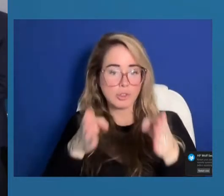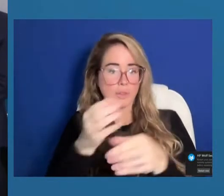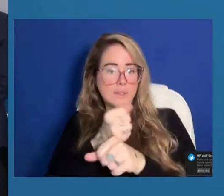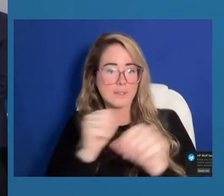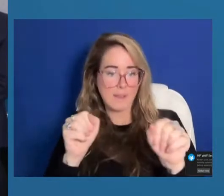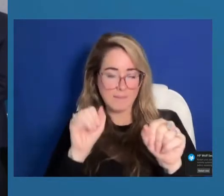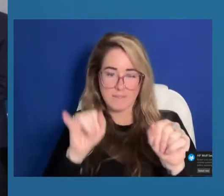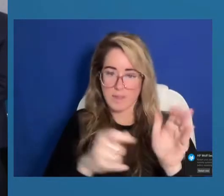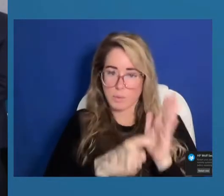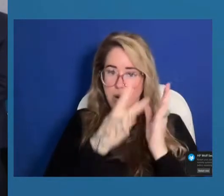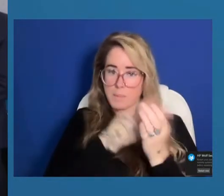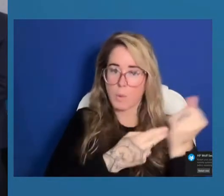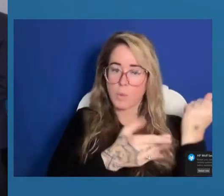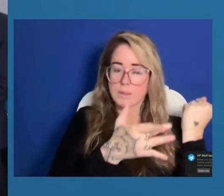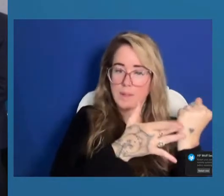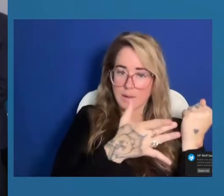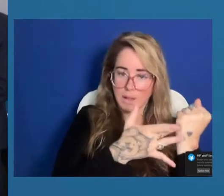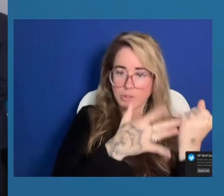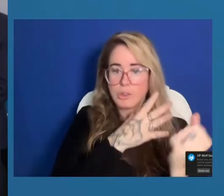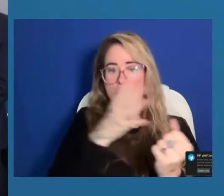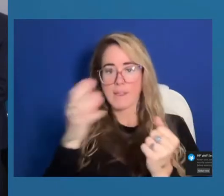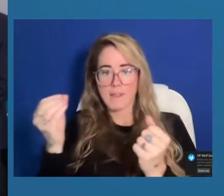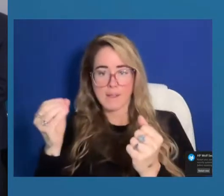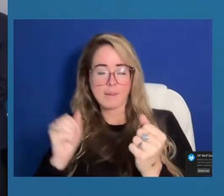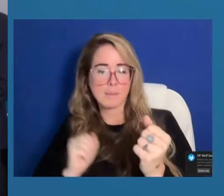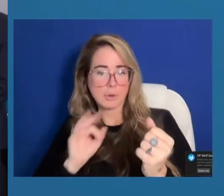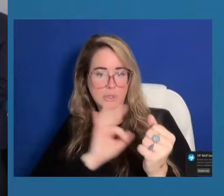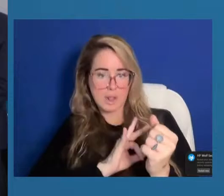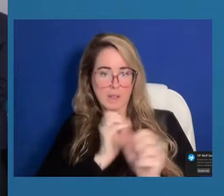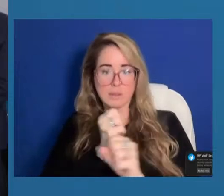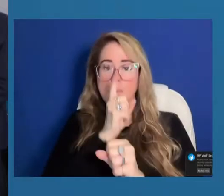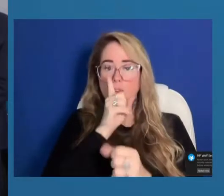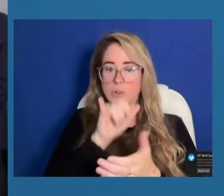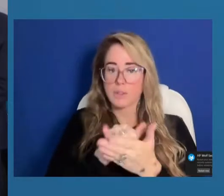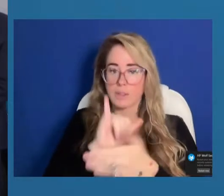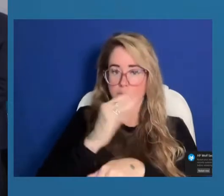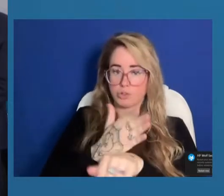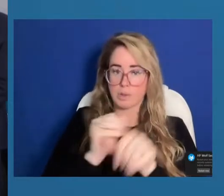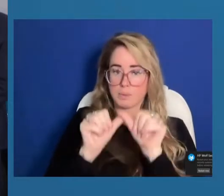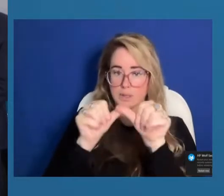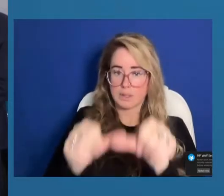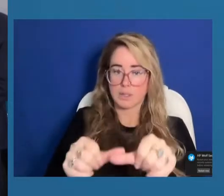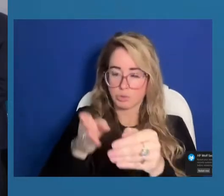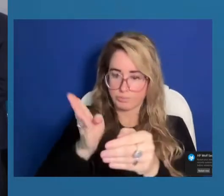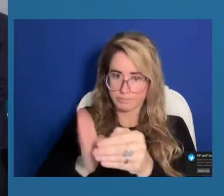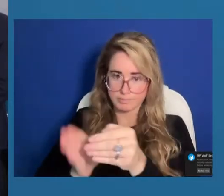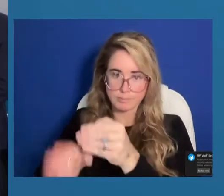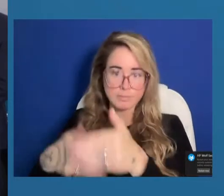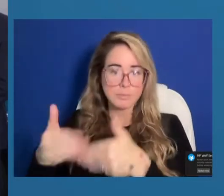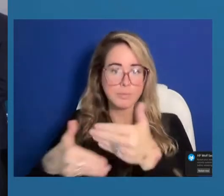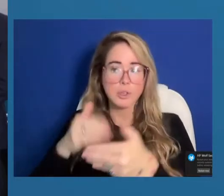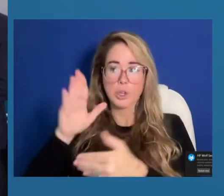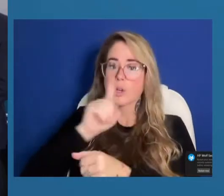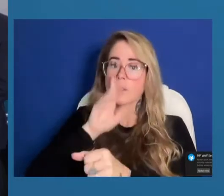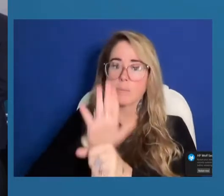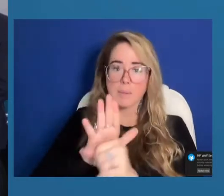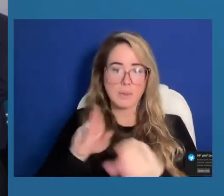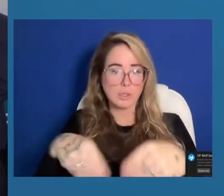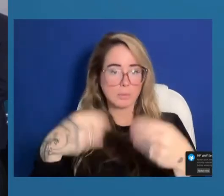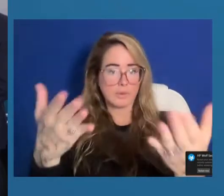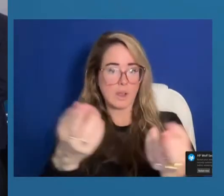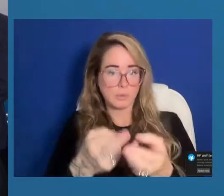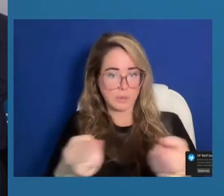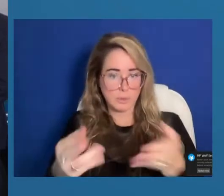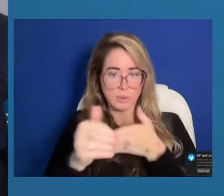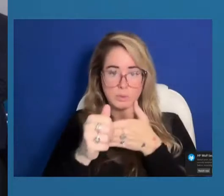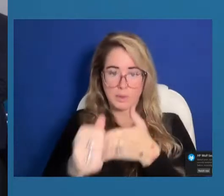requires both technology and personnel to make sure that the job continues to get done. Her commitment to providing resources to lead